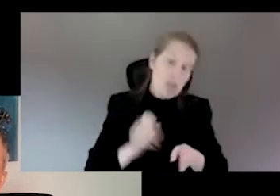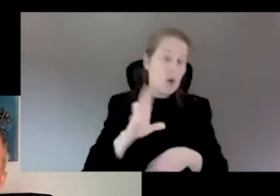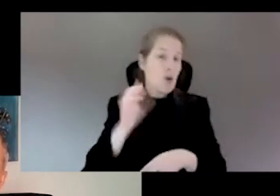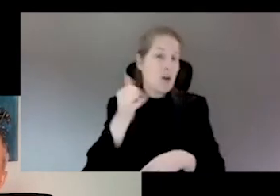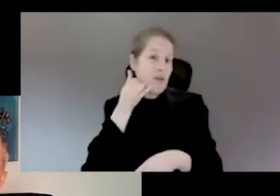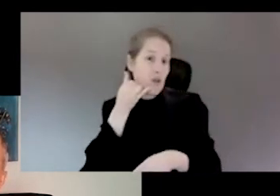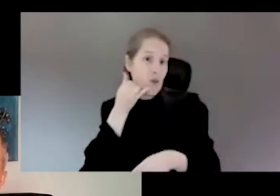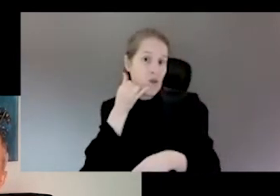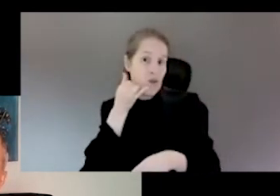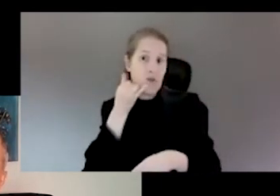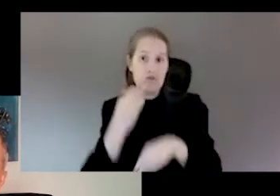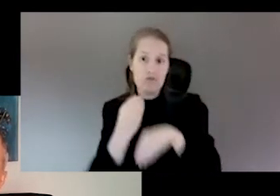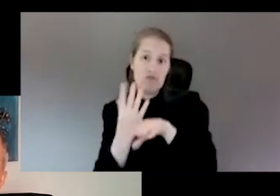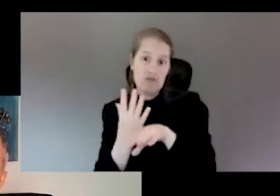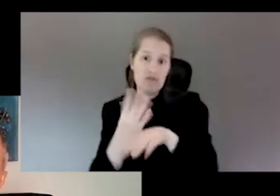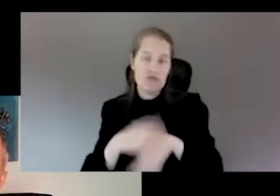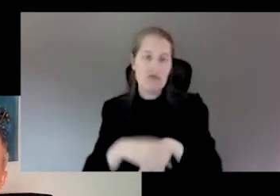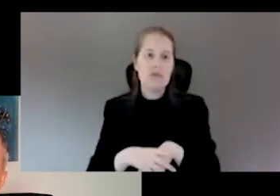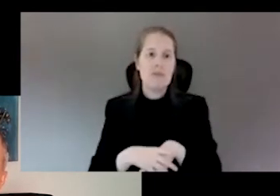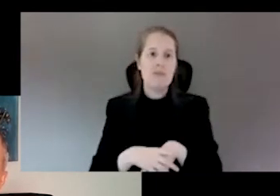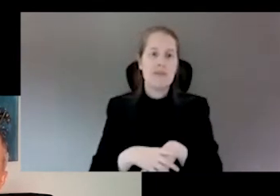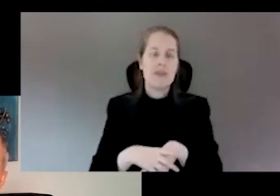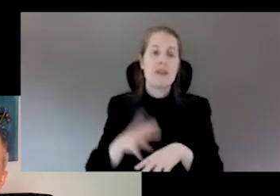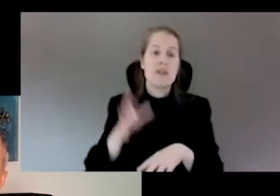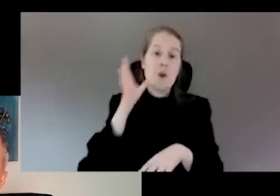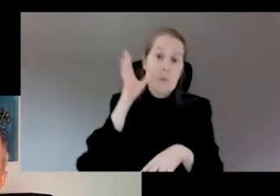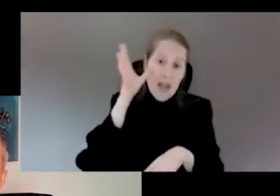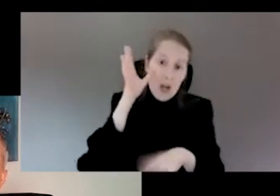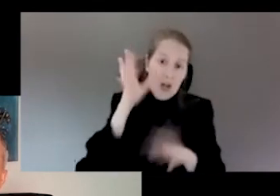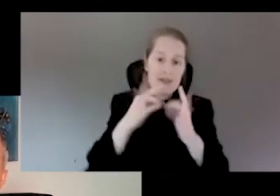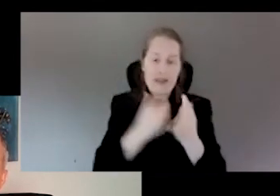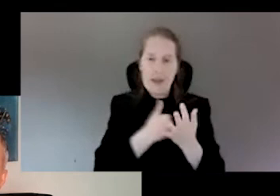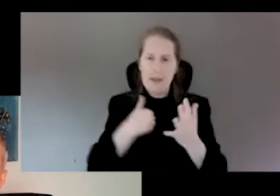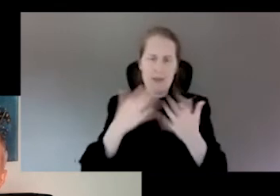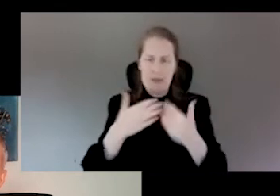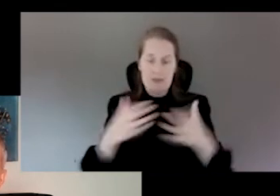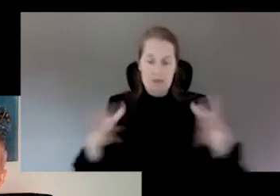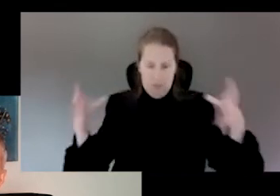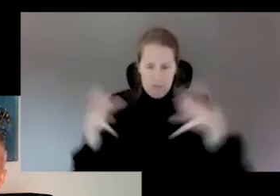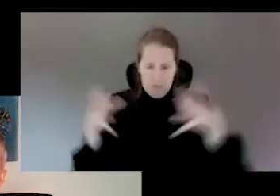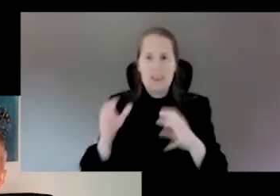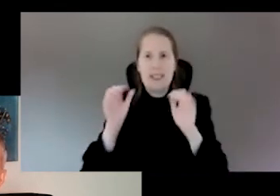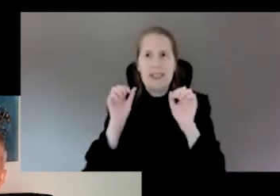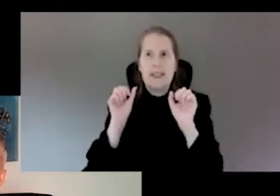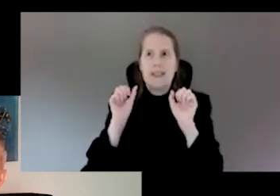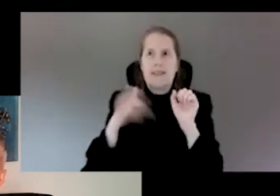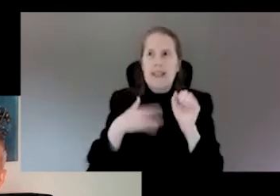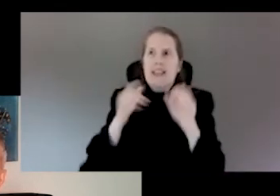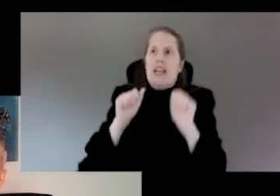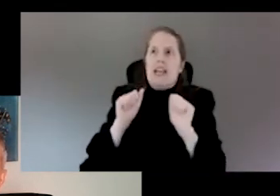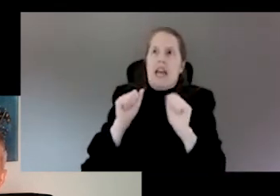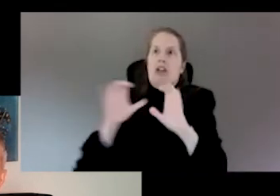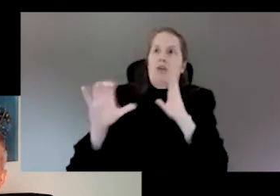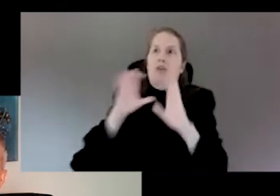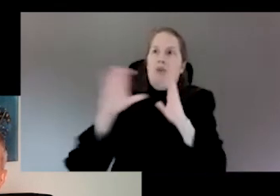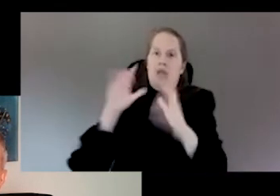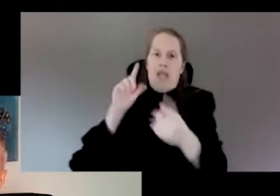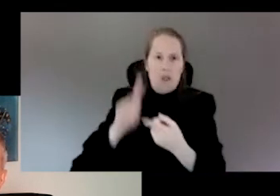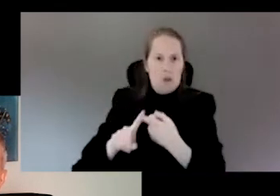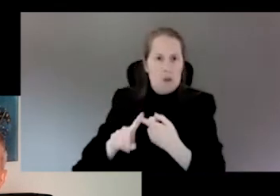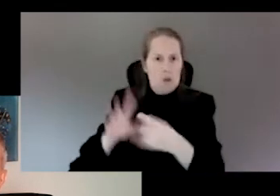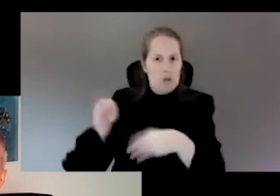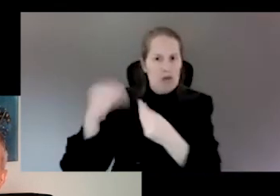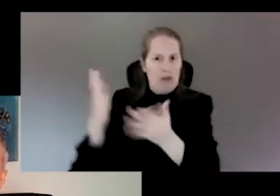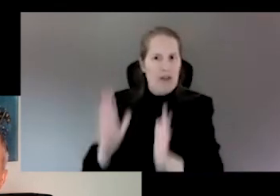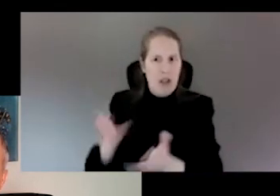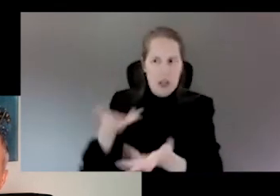telehealth, so that parents and families feel that they are able to at least communicate their concerns with a